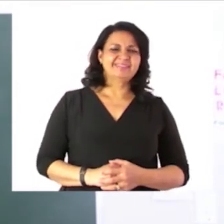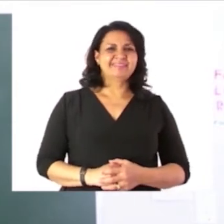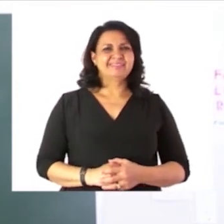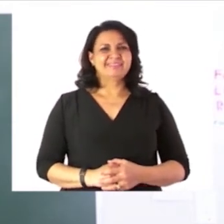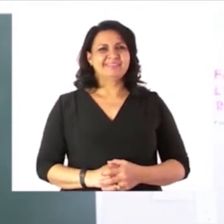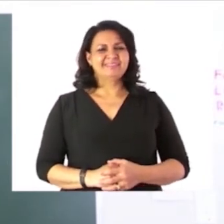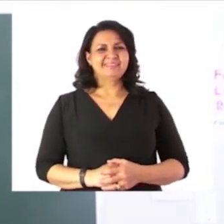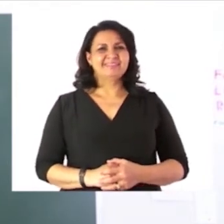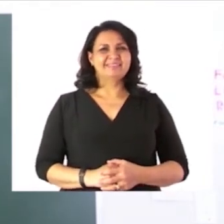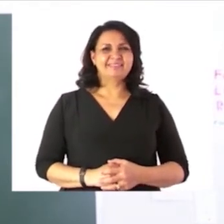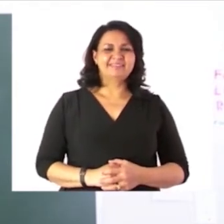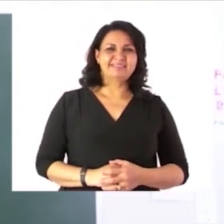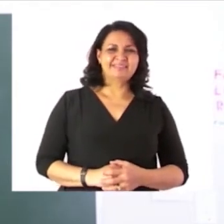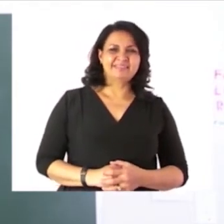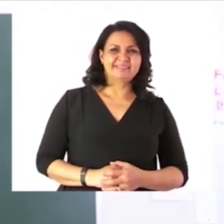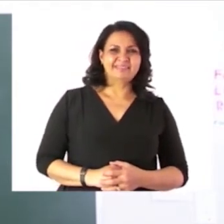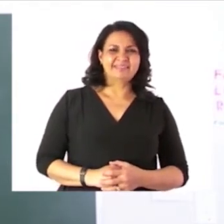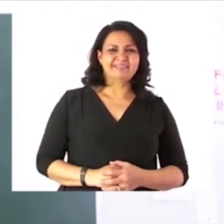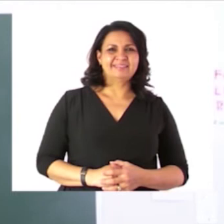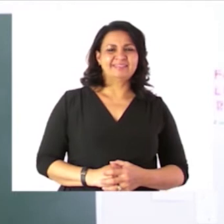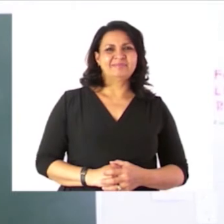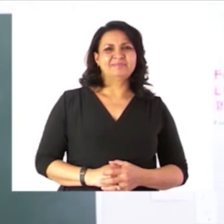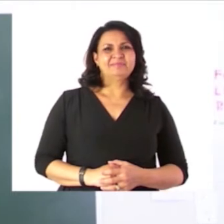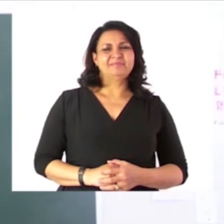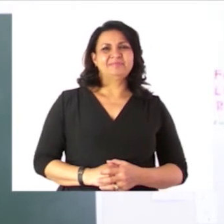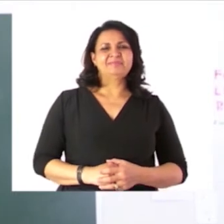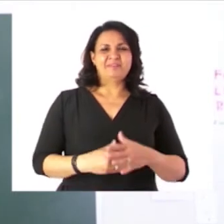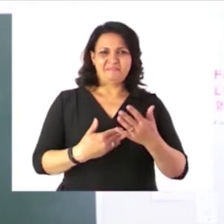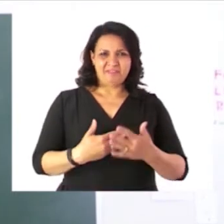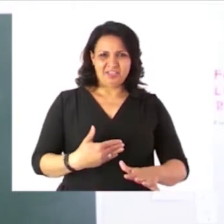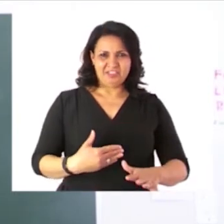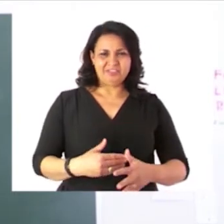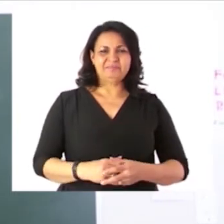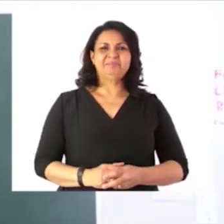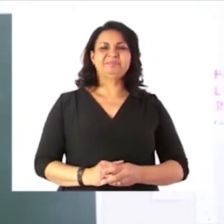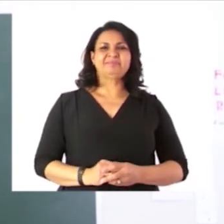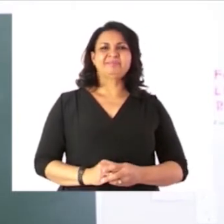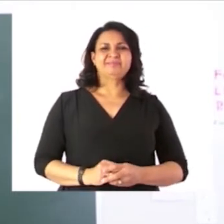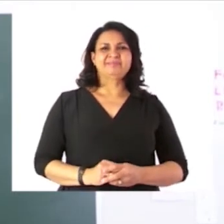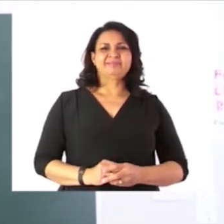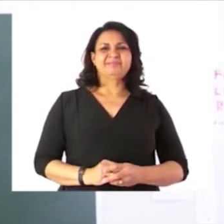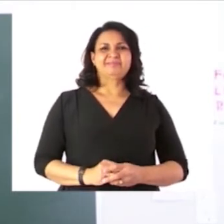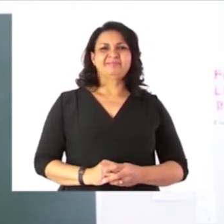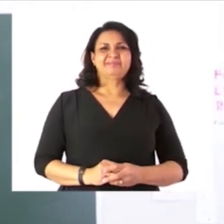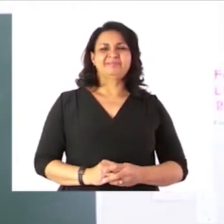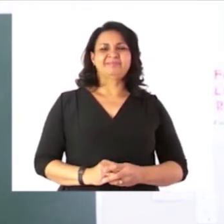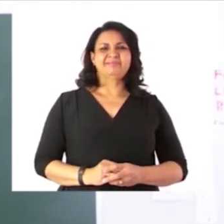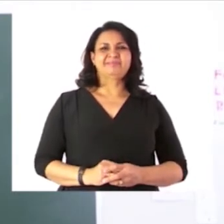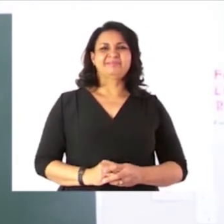boy who lives down the lane. Oh, wonderful, you guessed it